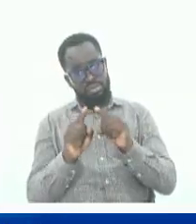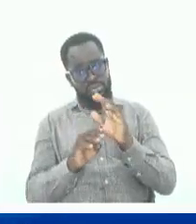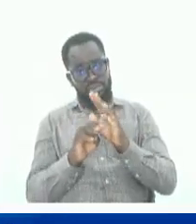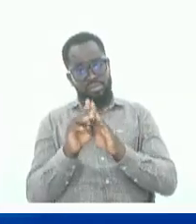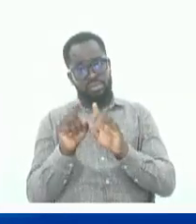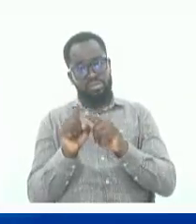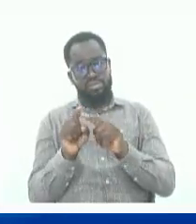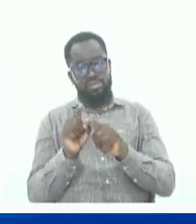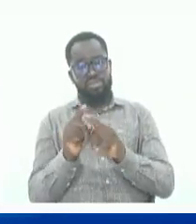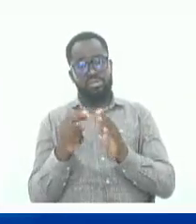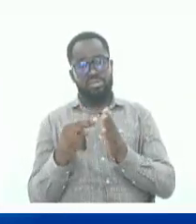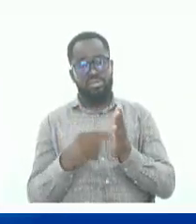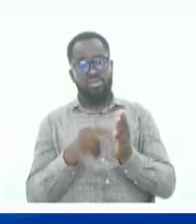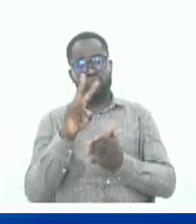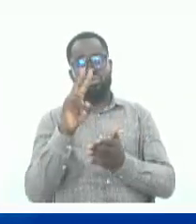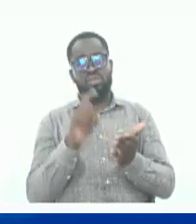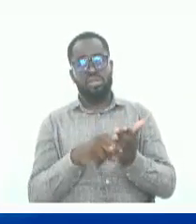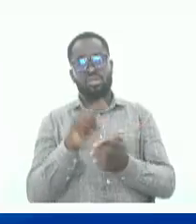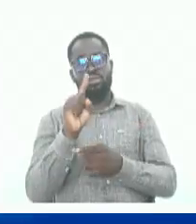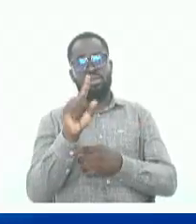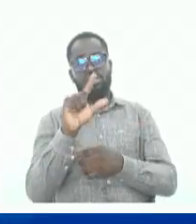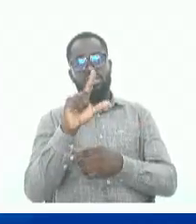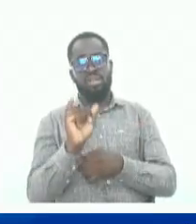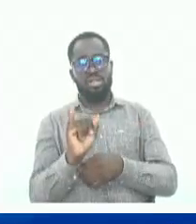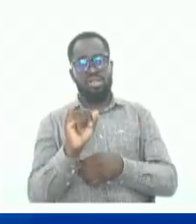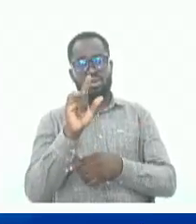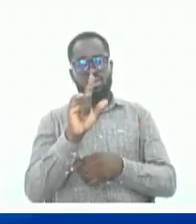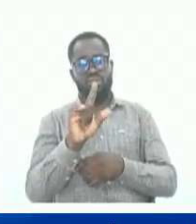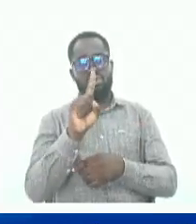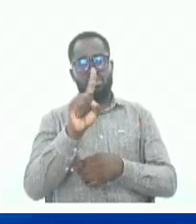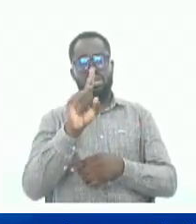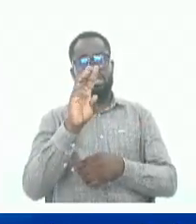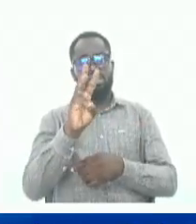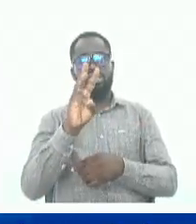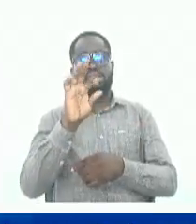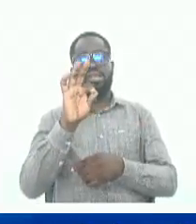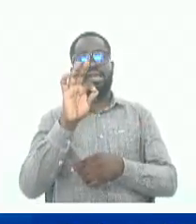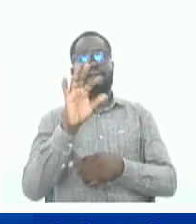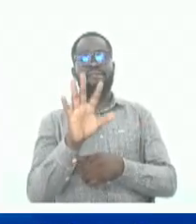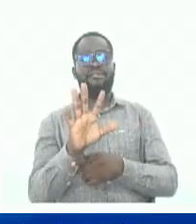Regulation 2001, LI 1695.